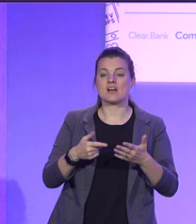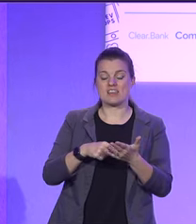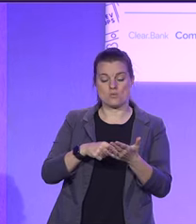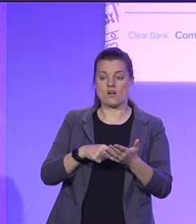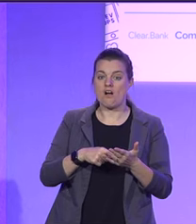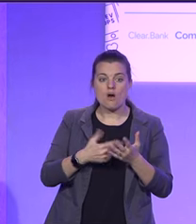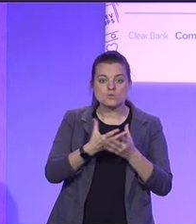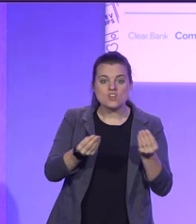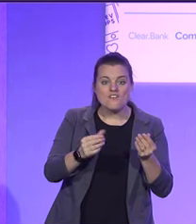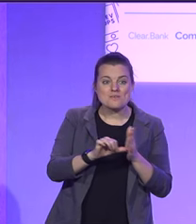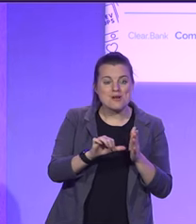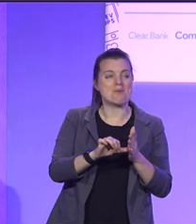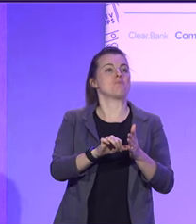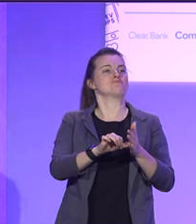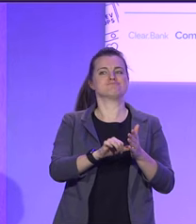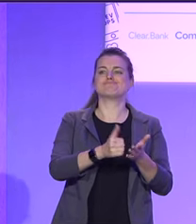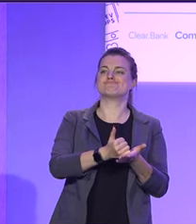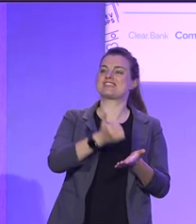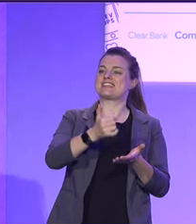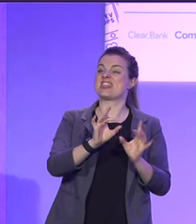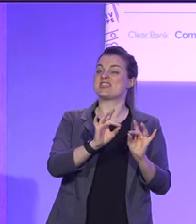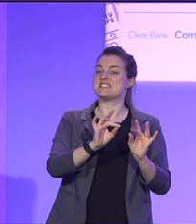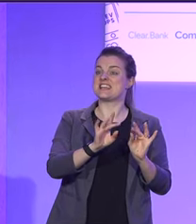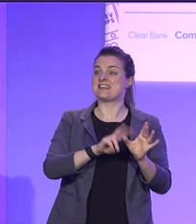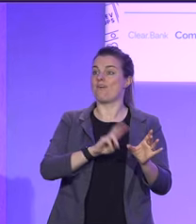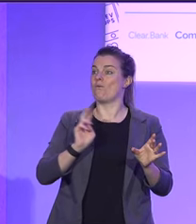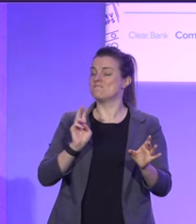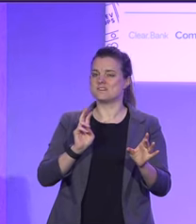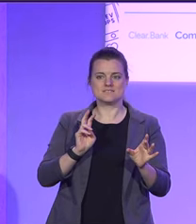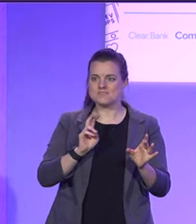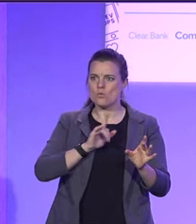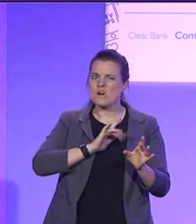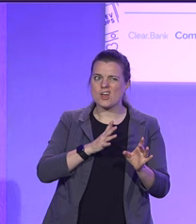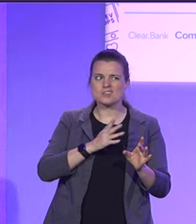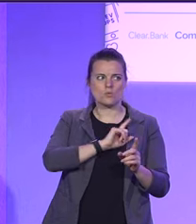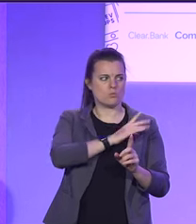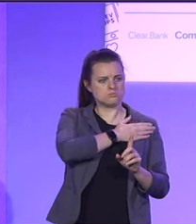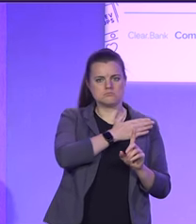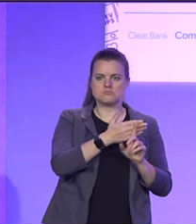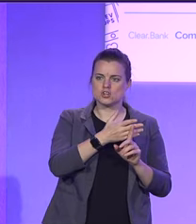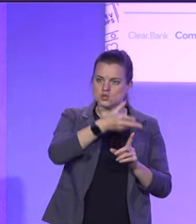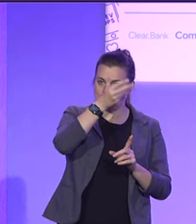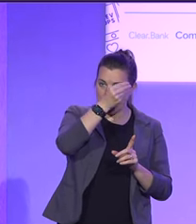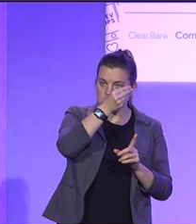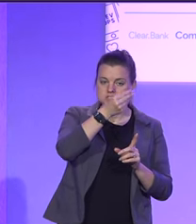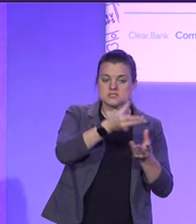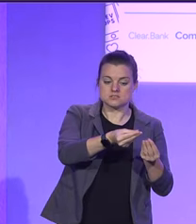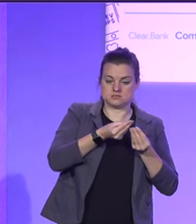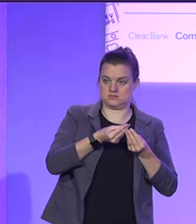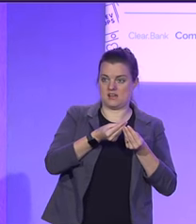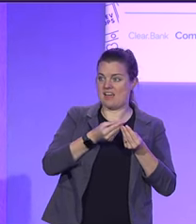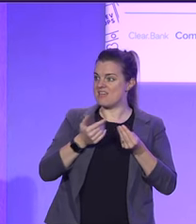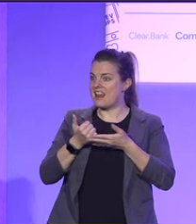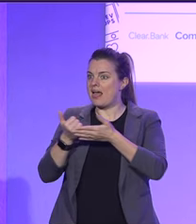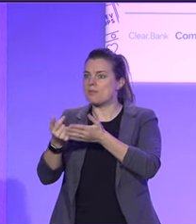interweb to help them solve the problem. So why not take the information that you've learned and go back and answer other people's problems?